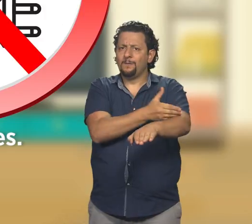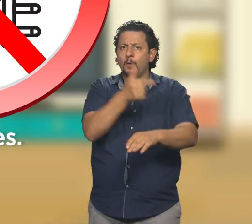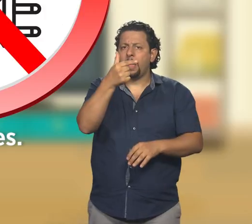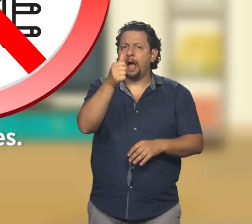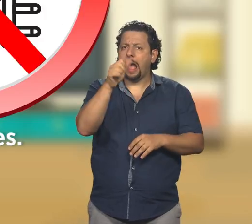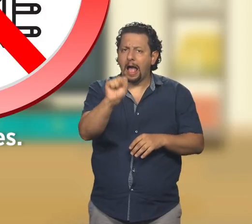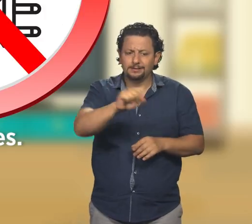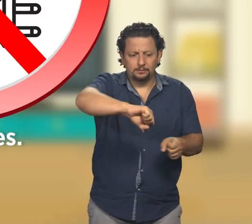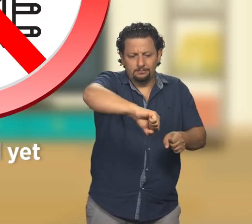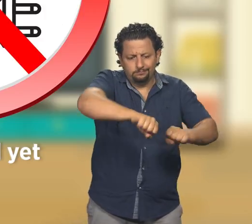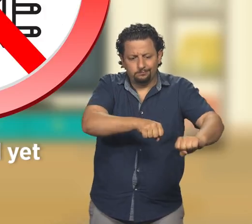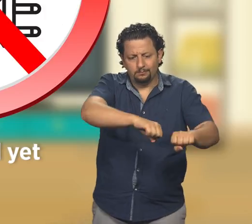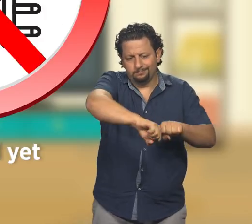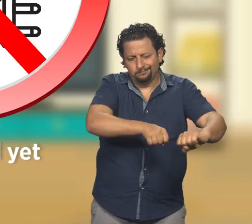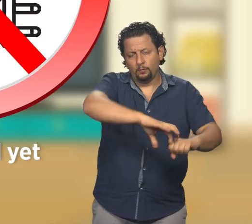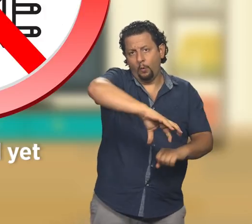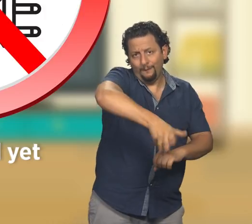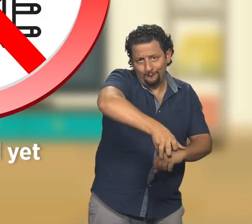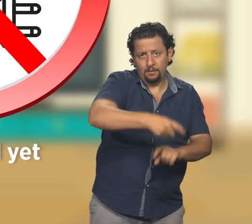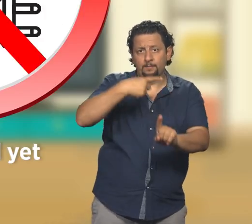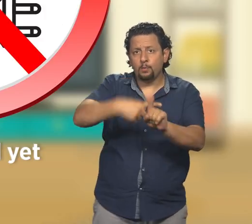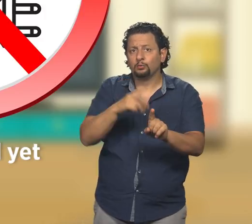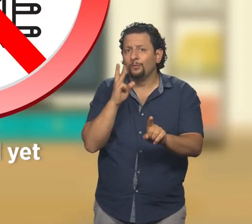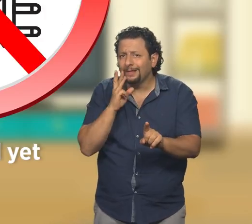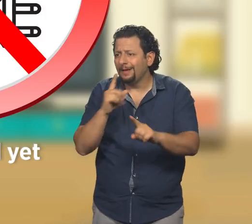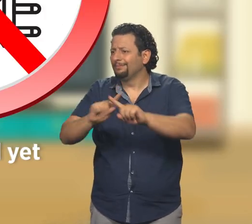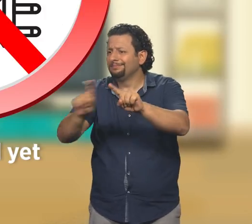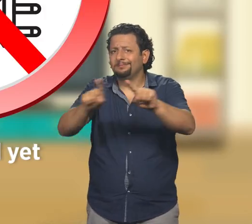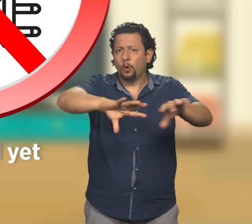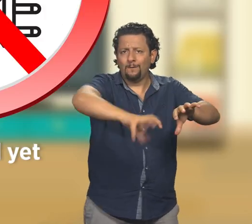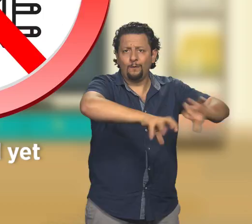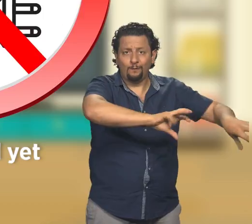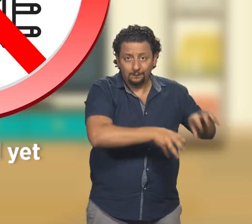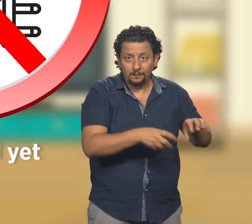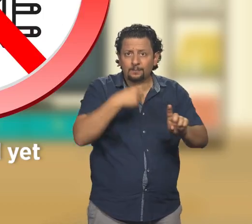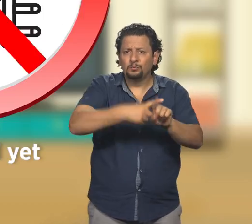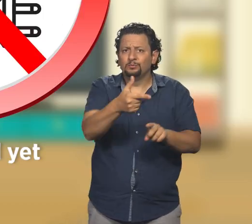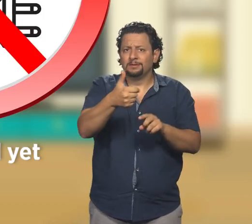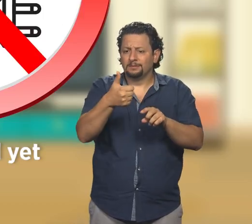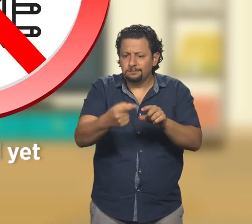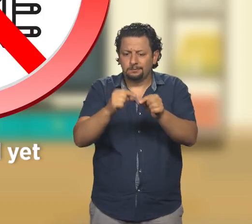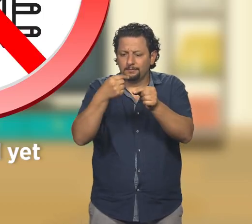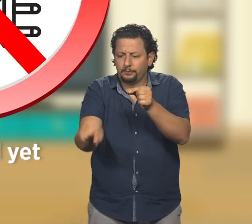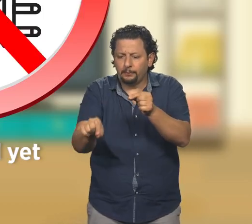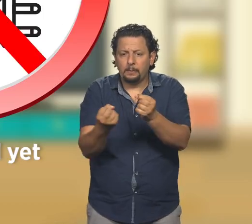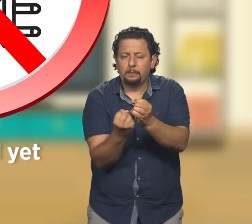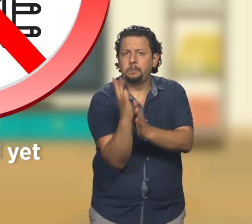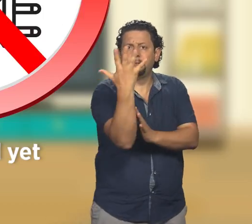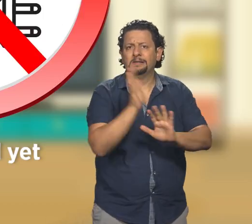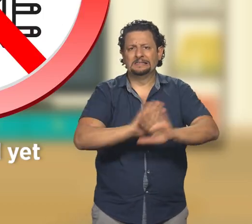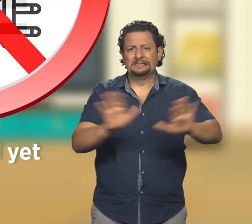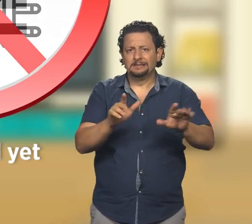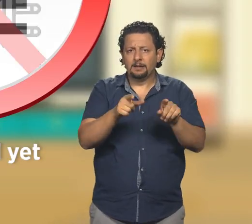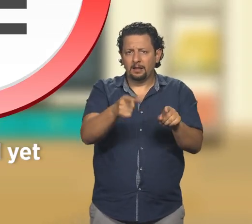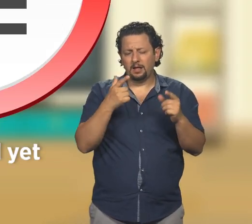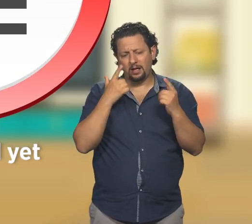electric switches and plugs. Turn off the electricity only if there is no flood hazard yet and the area around the fuse box is